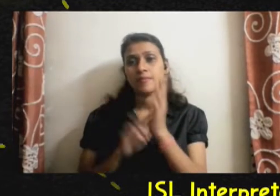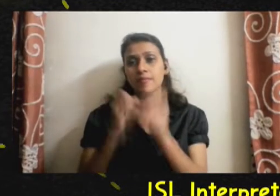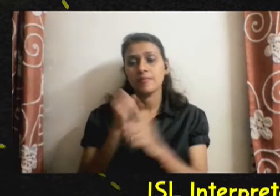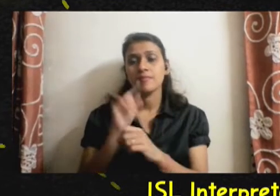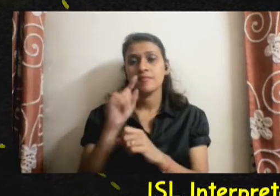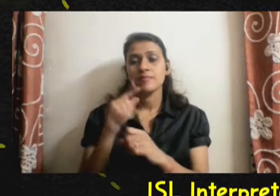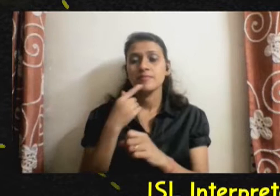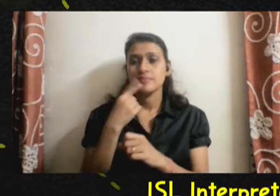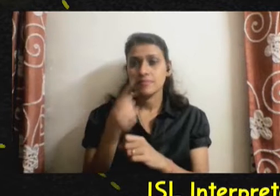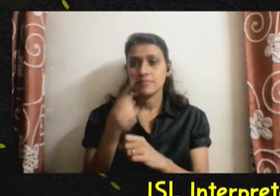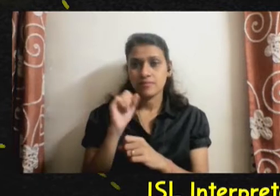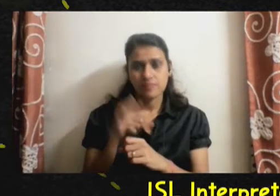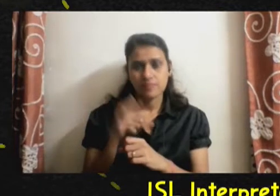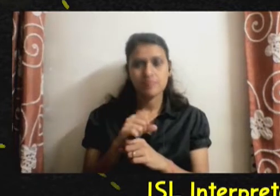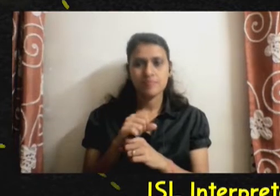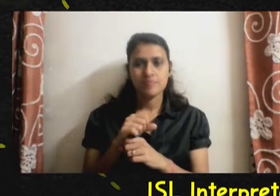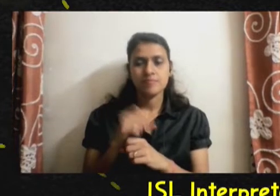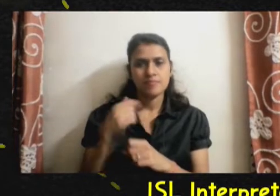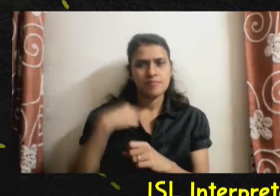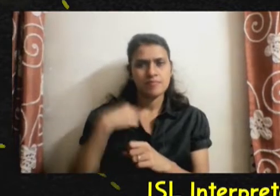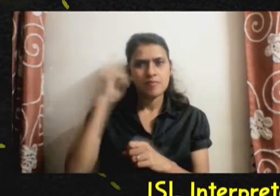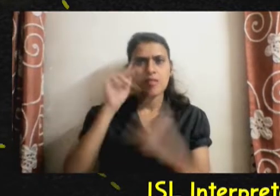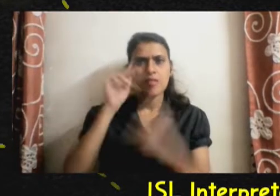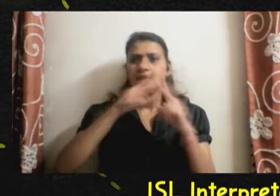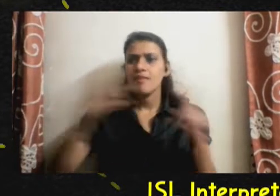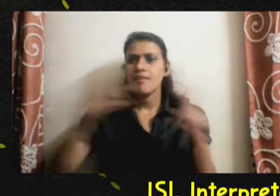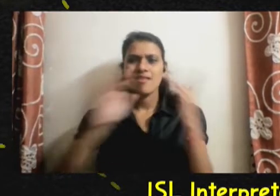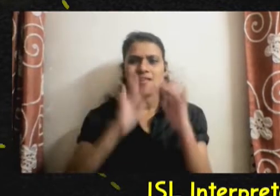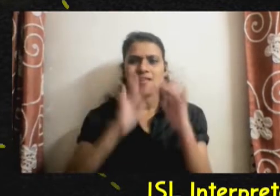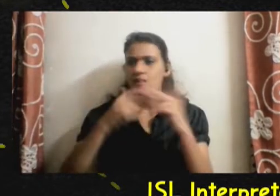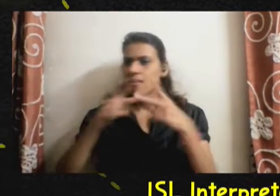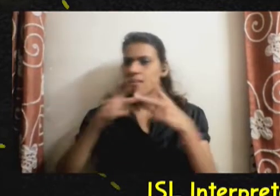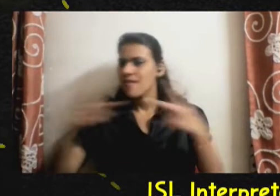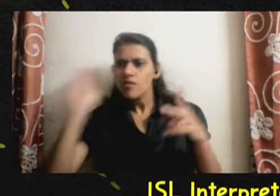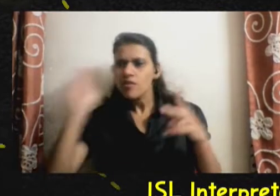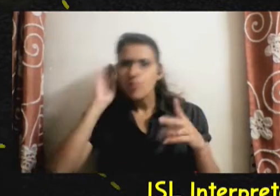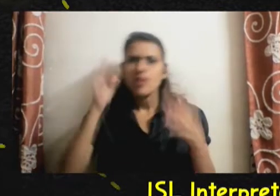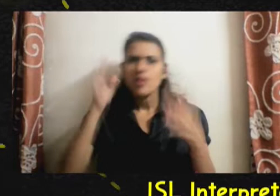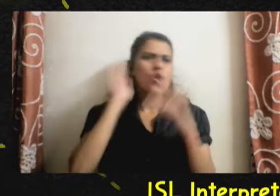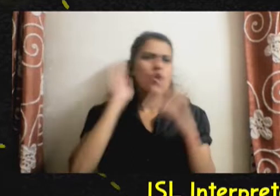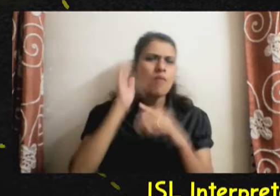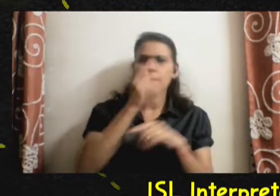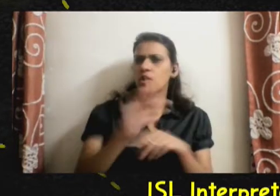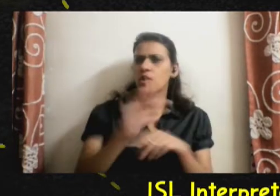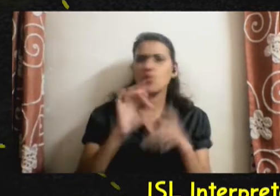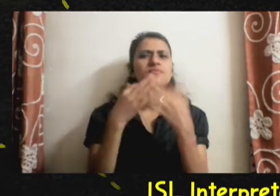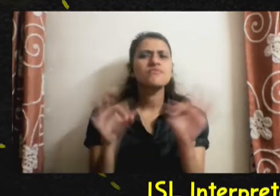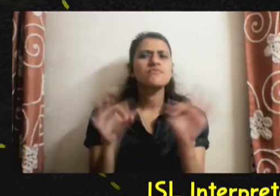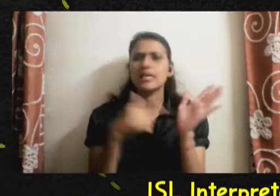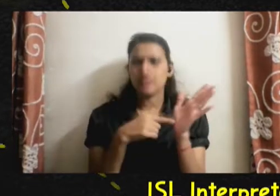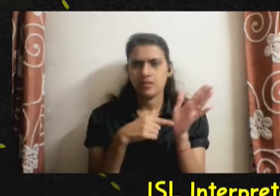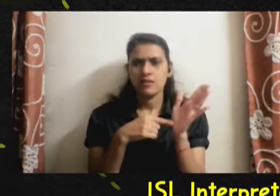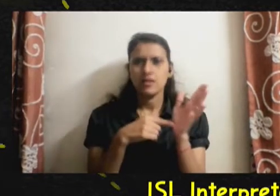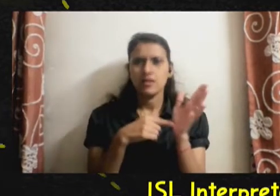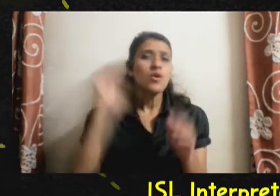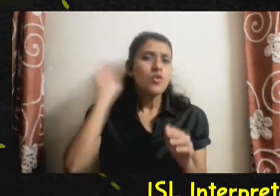the idea of information being freely available also makes it sort of pertinent to see what kinds of information, because it's all